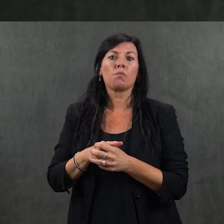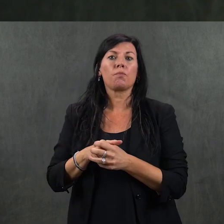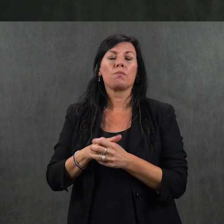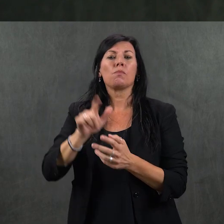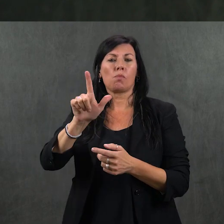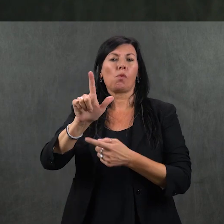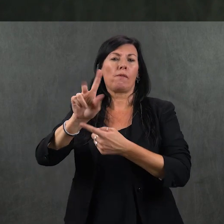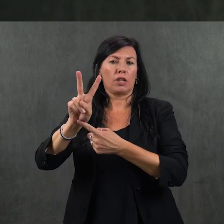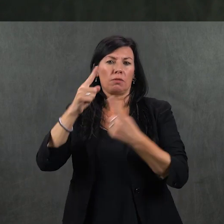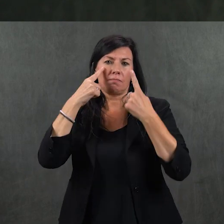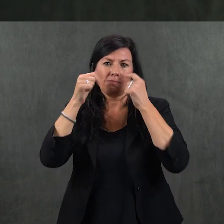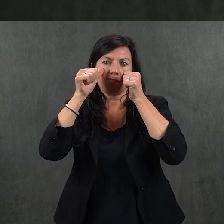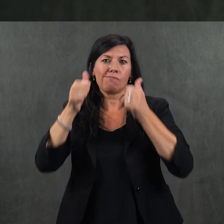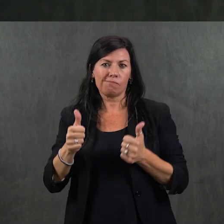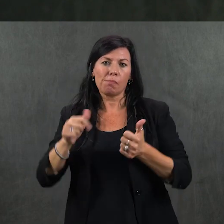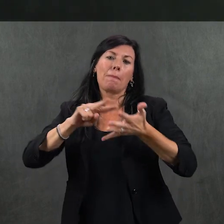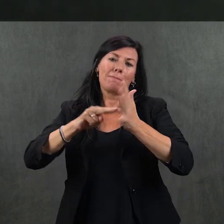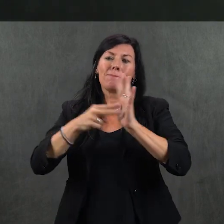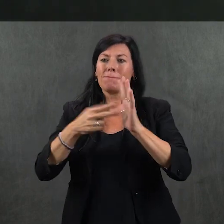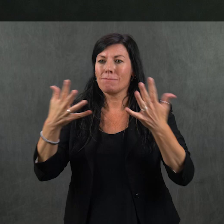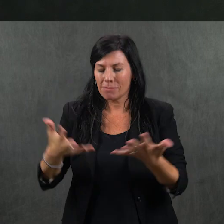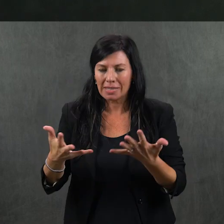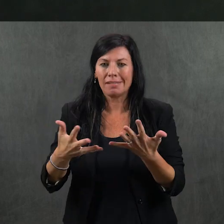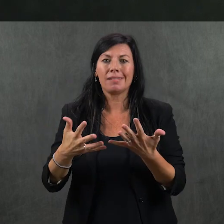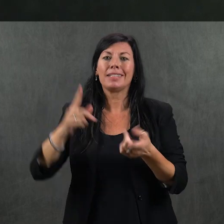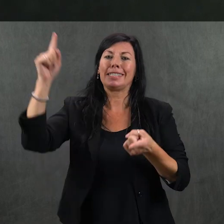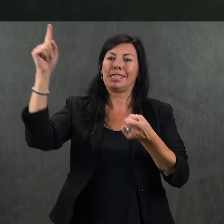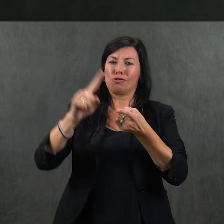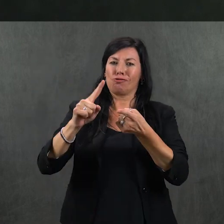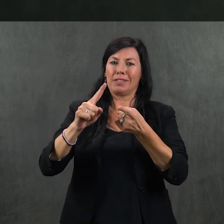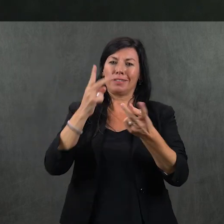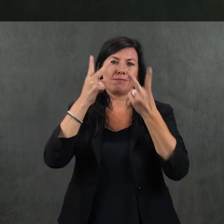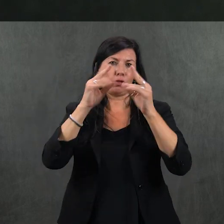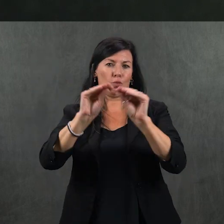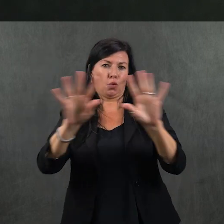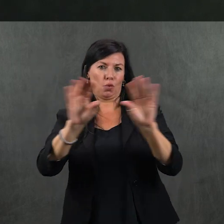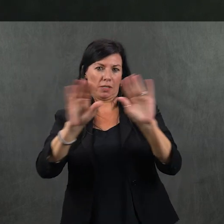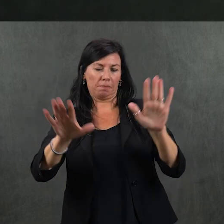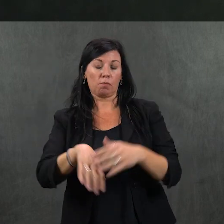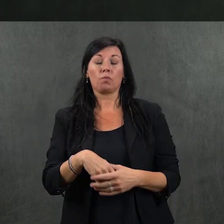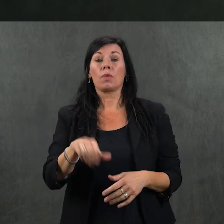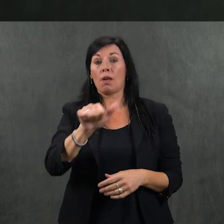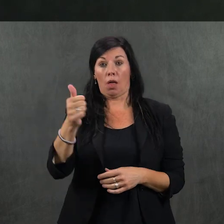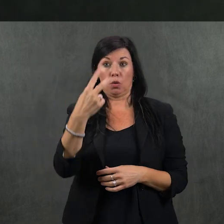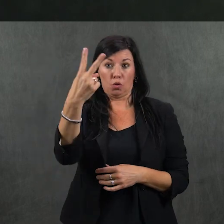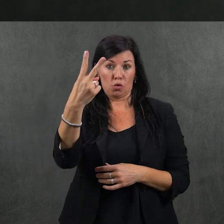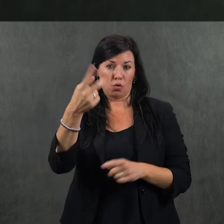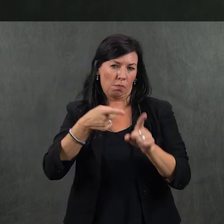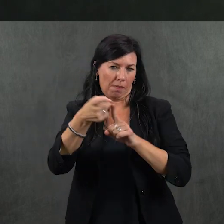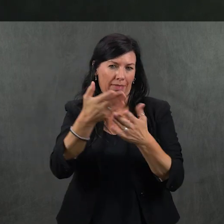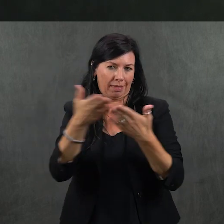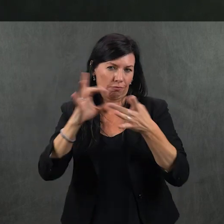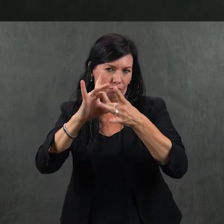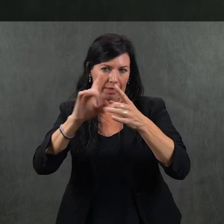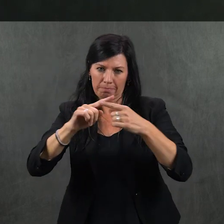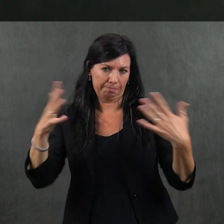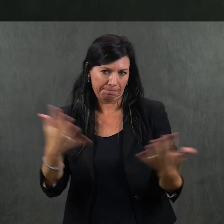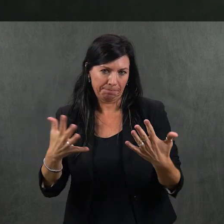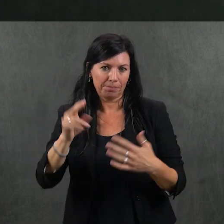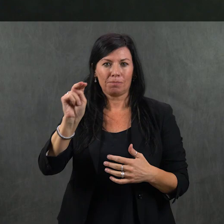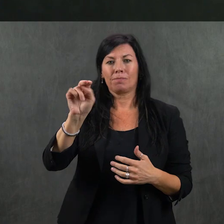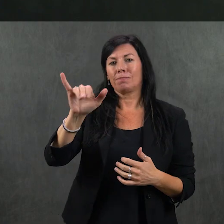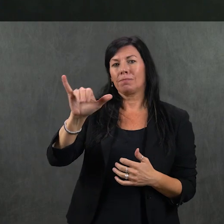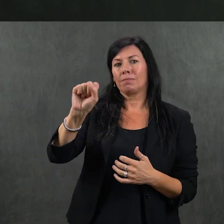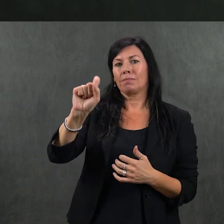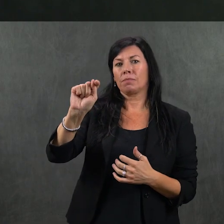by decreased visual acuity. The other two main things that comes along with that are nystagmus, which is an